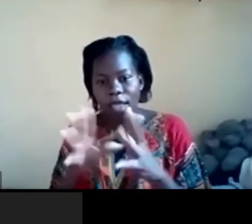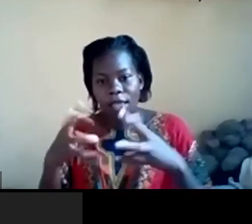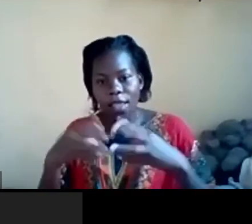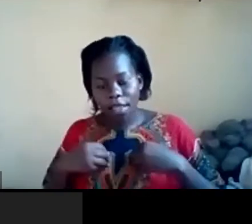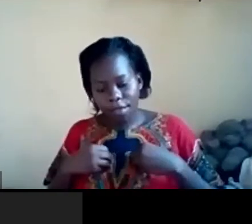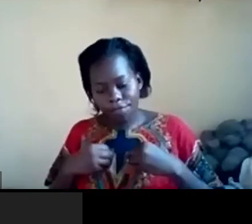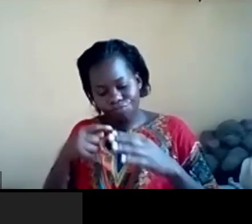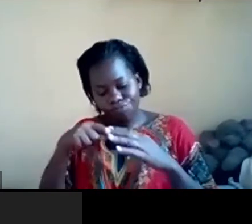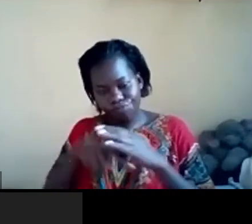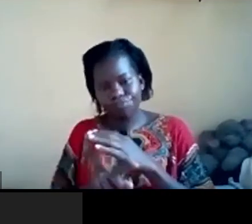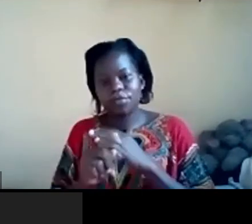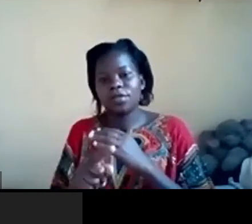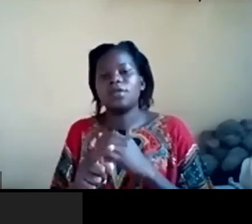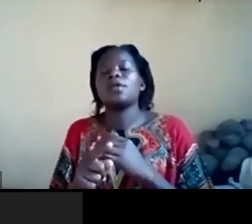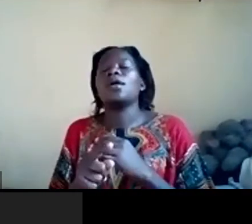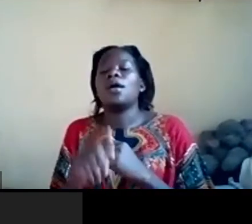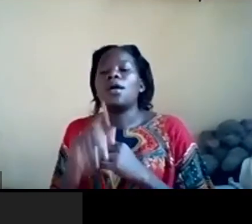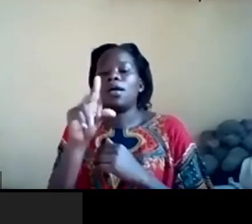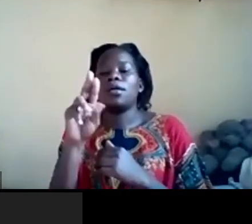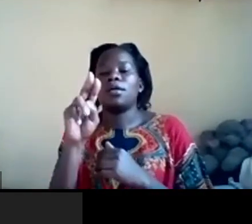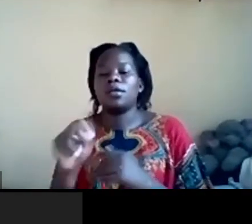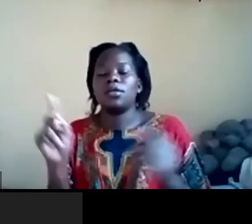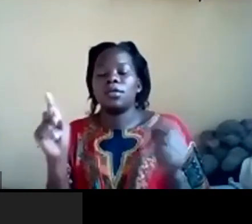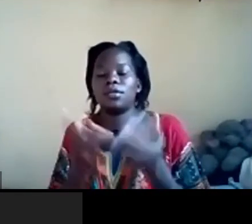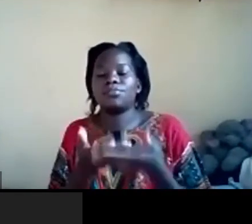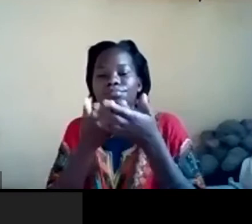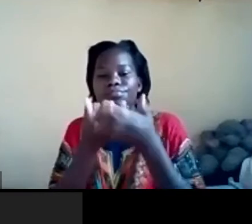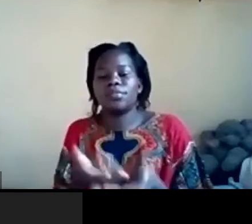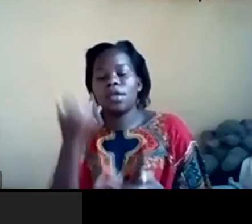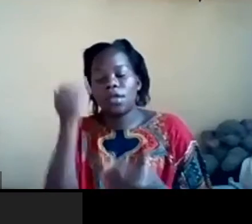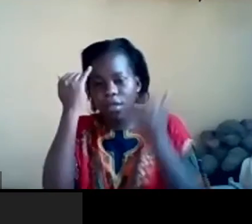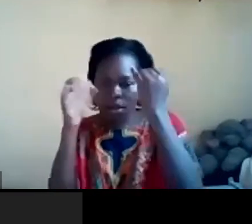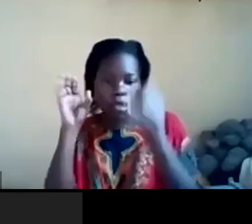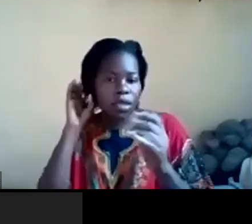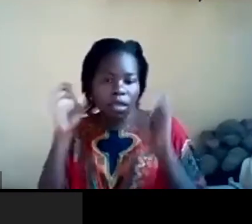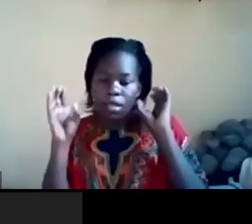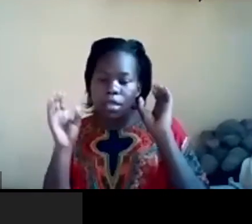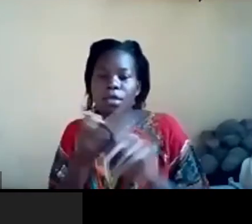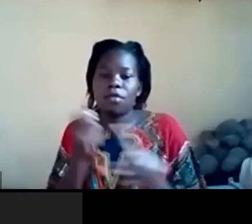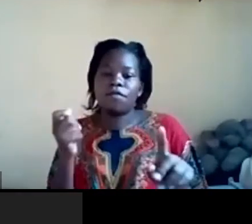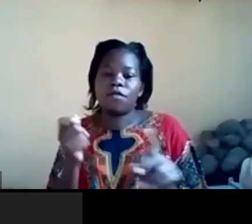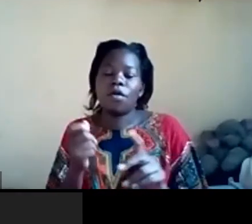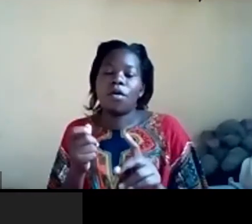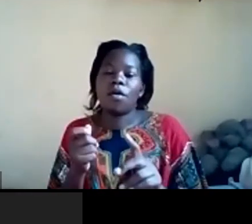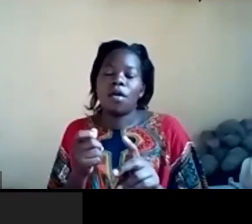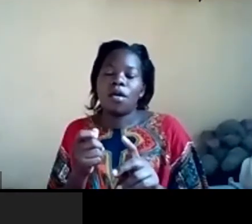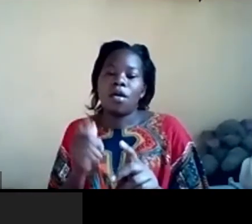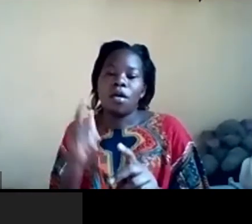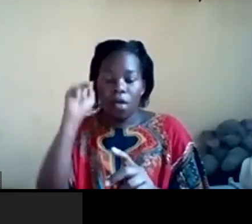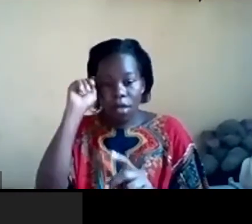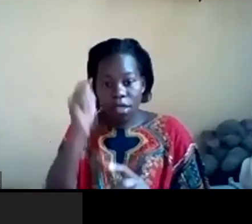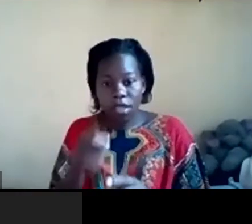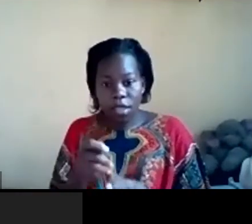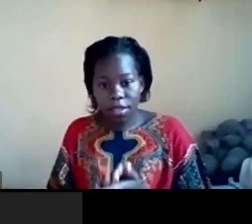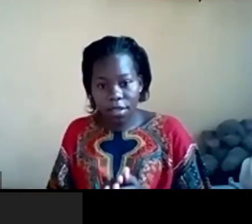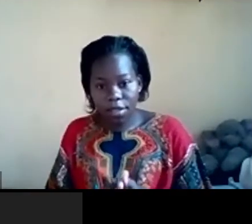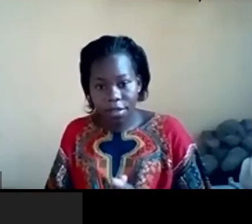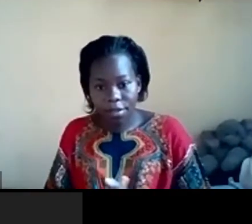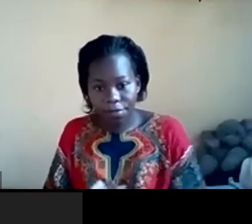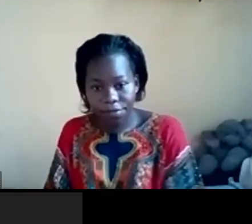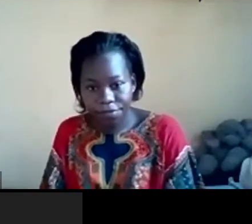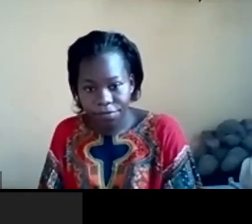your platform where you can update your idea, and you'll hear more from the panelists, sorry, from the judges. So I think that's it.